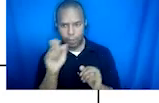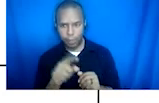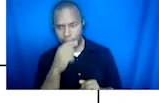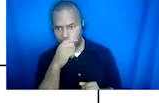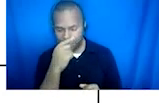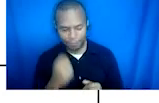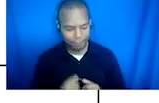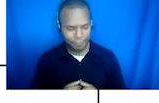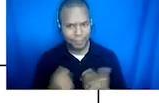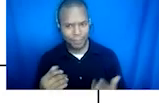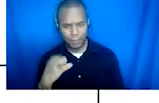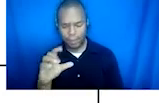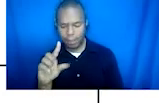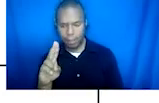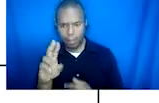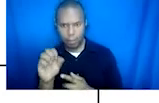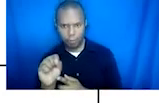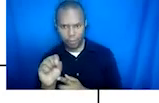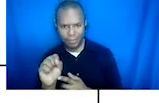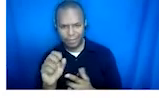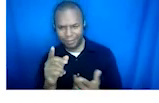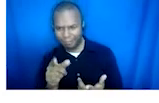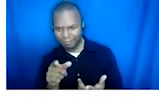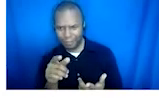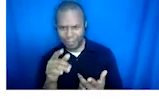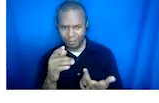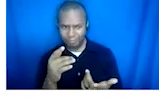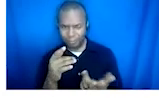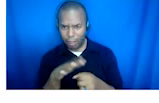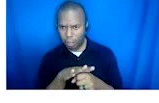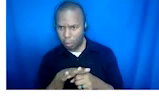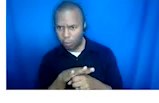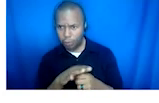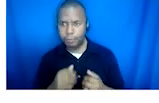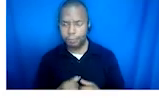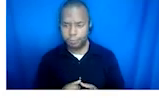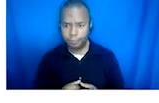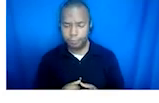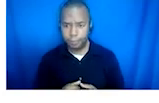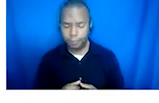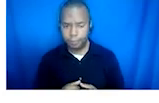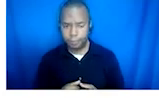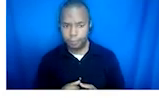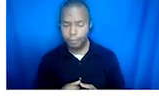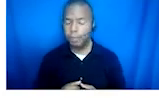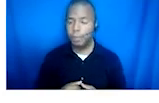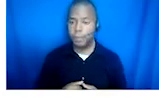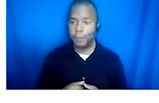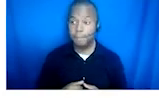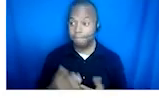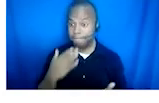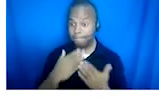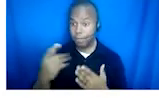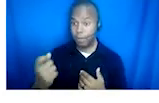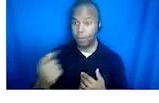is Clovis considered local and can Clovis poker our courses? Oh, wow. That is a